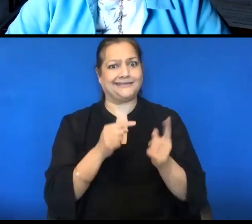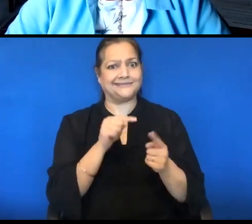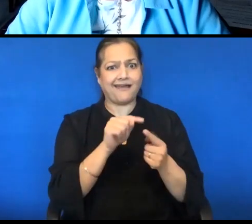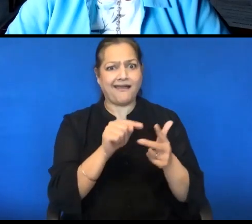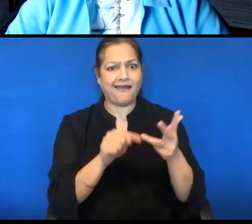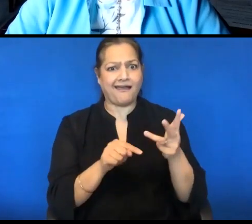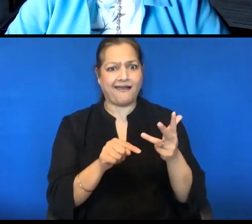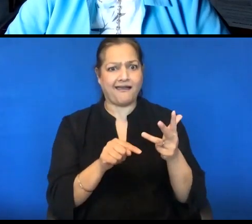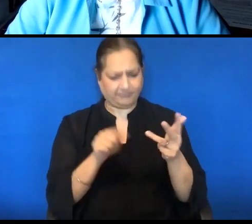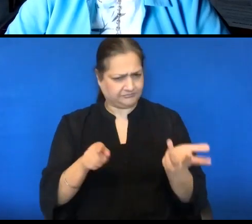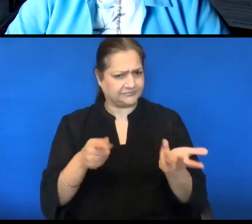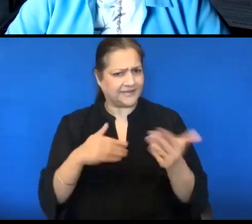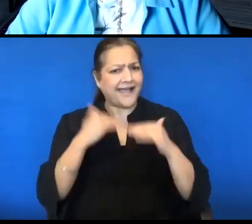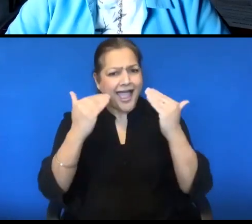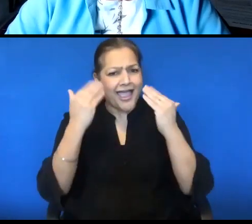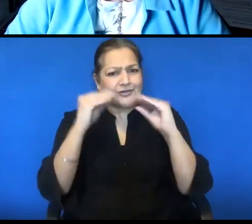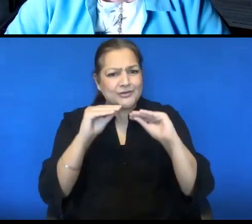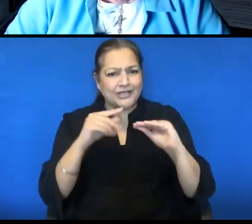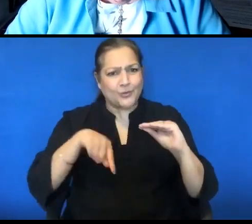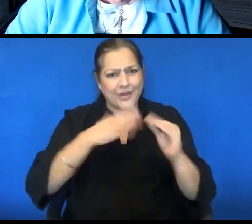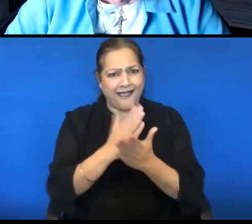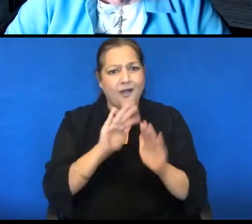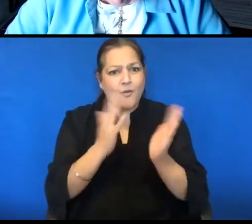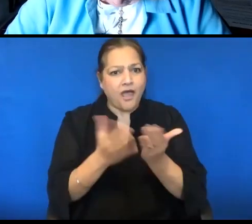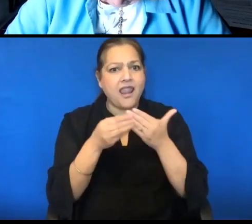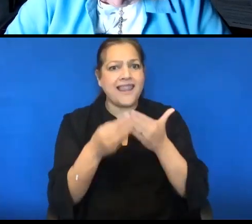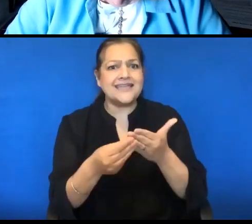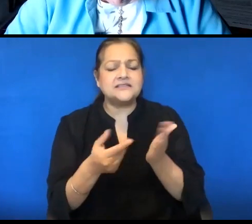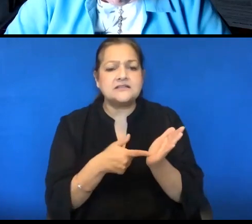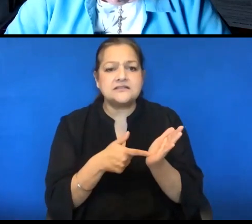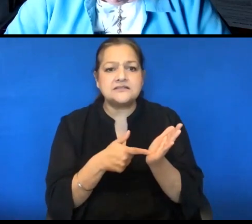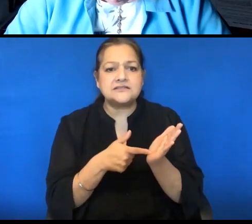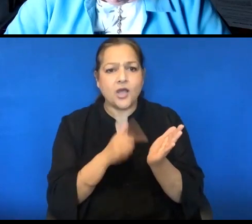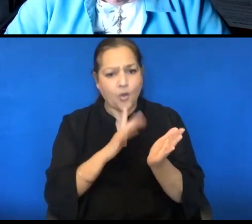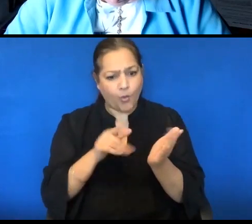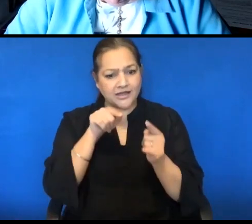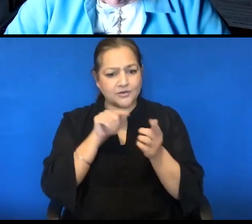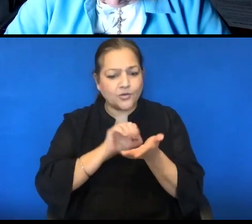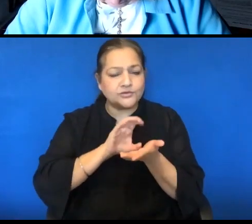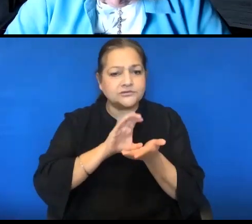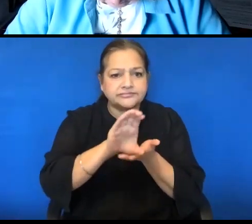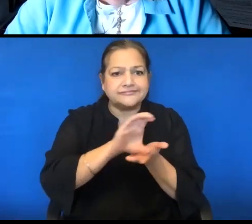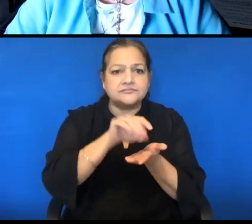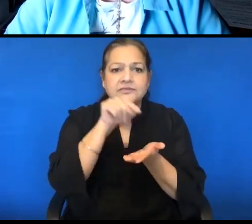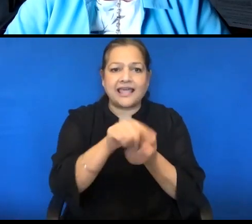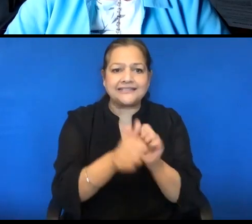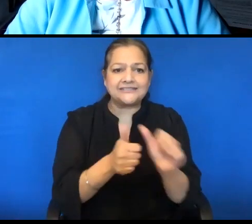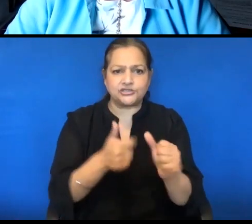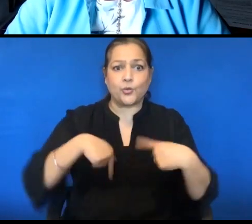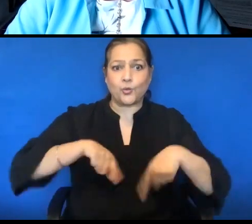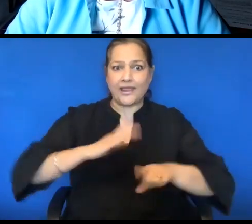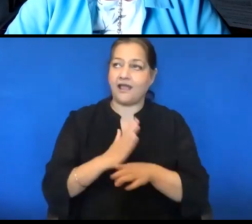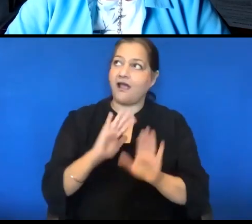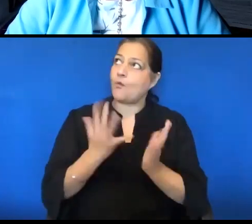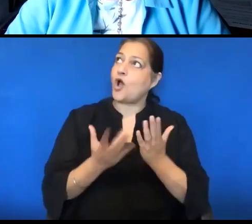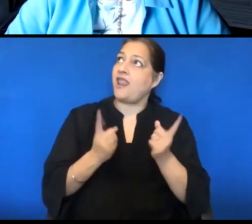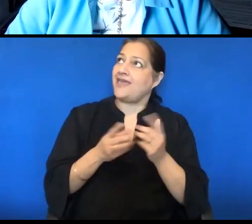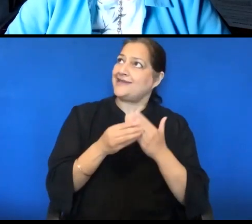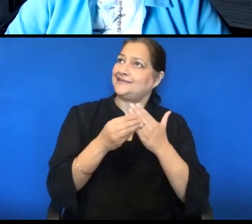we not support one of the industries, if you like, that we're a world leader in? It would be crazy not